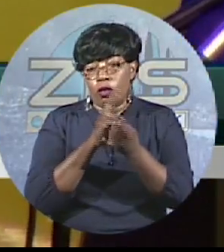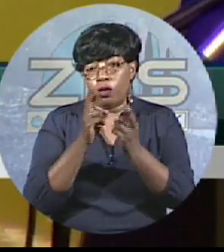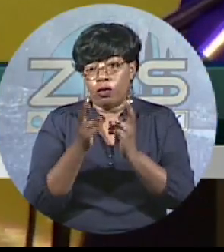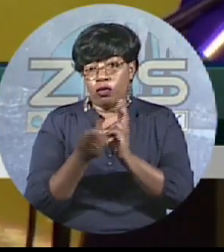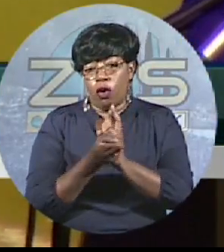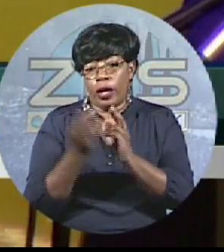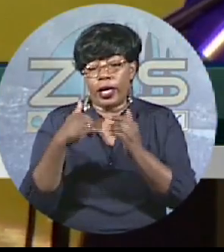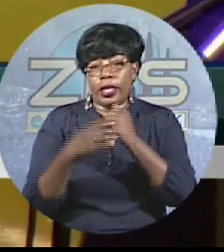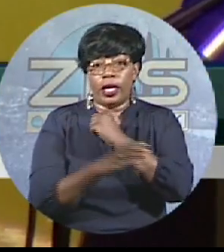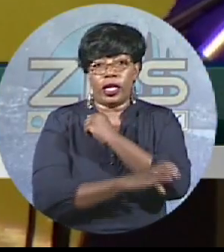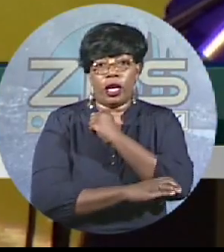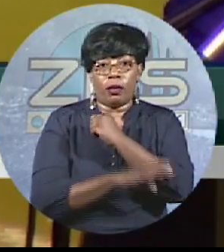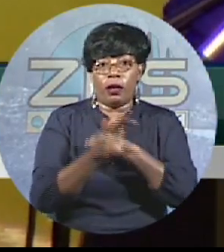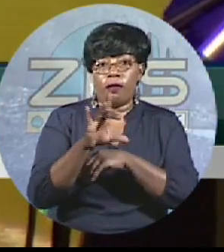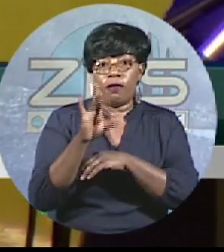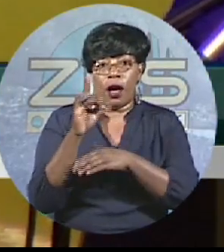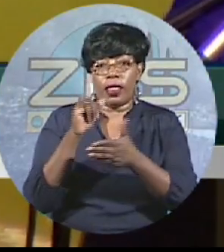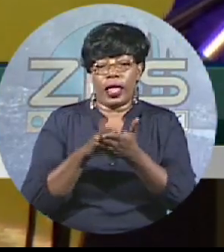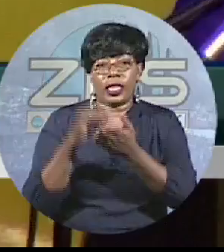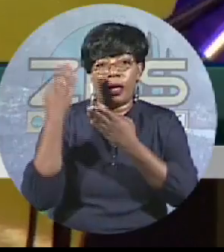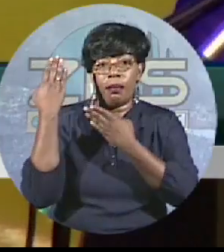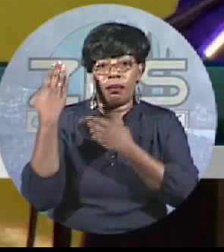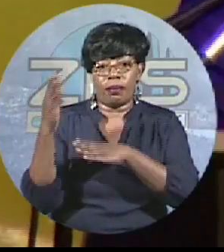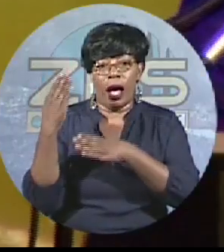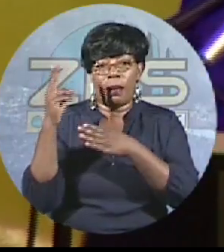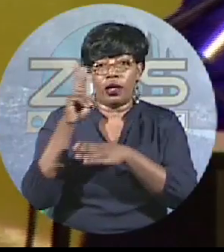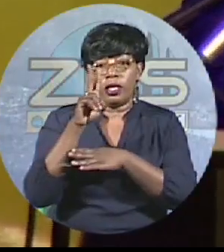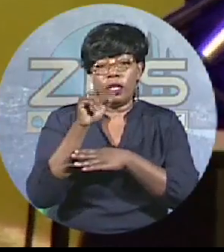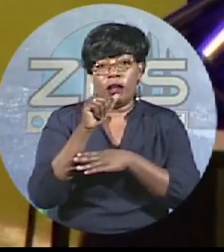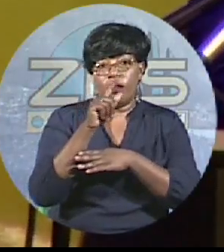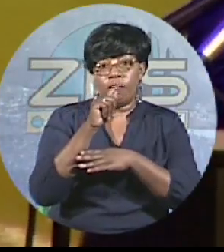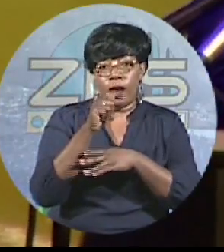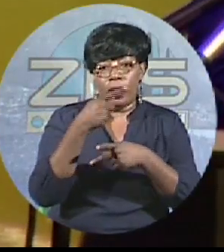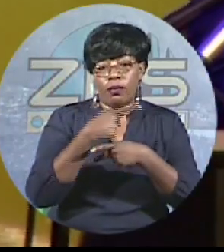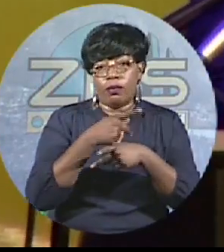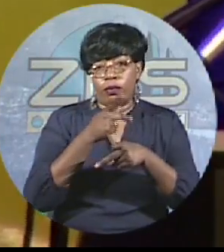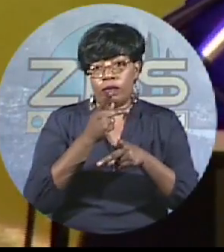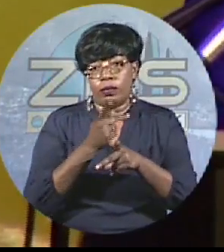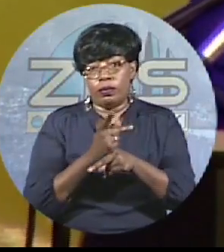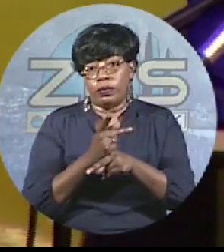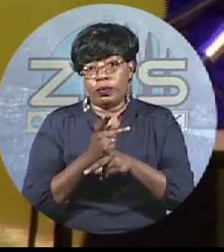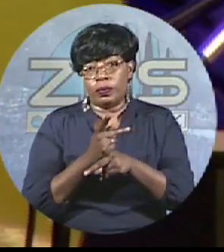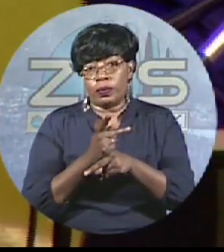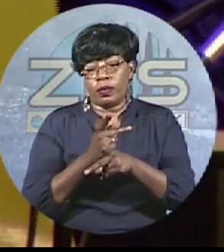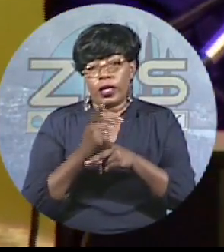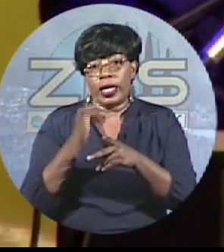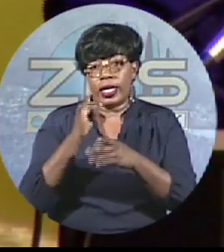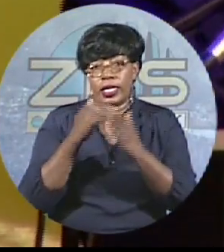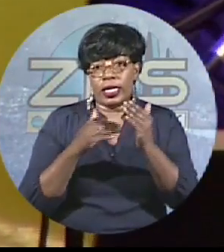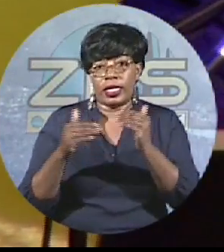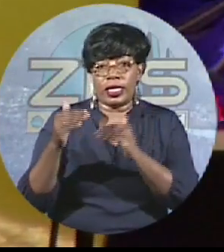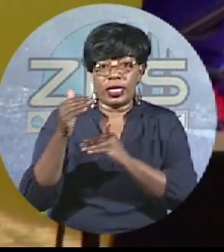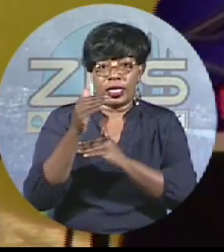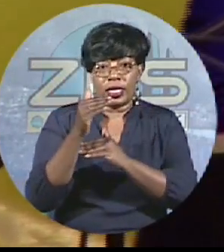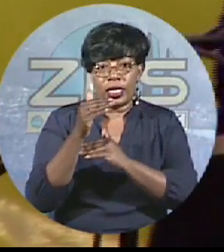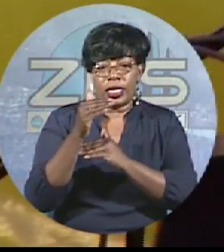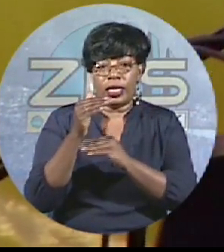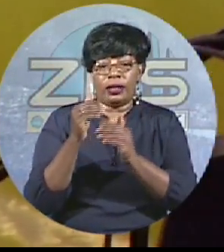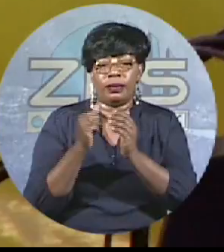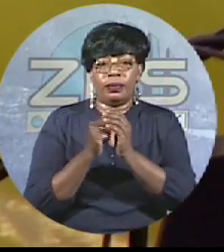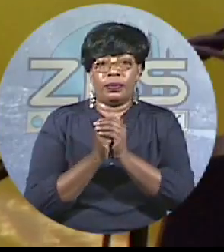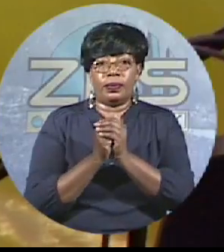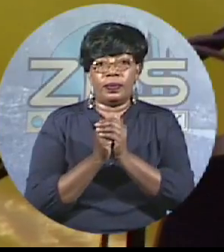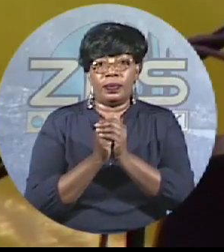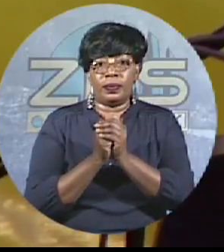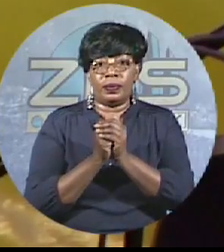the Caribbean found that the Bahamas' VAT productivity efficiency even exceeded, listen to this, even